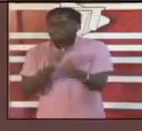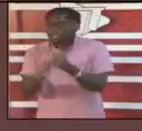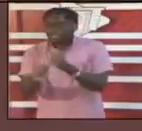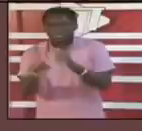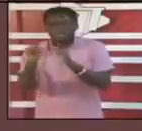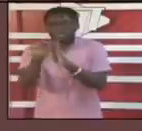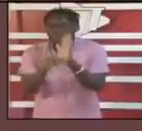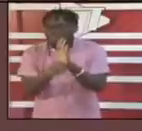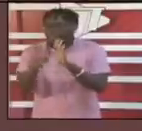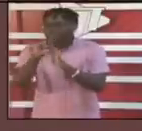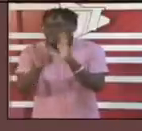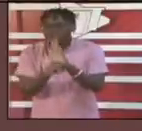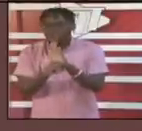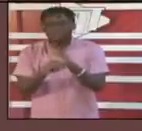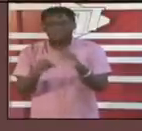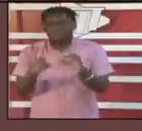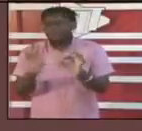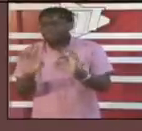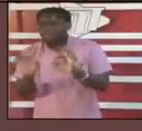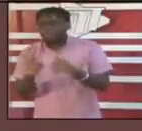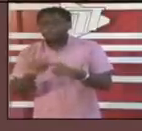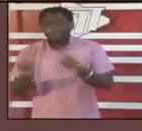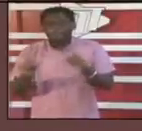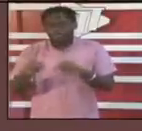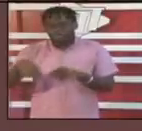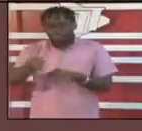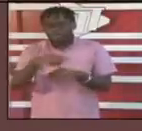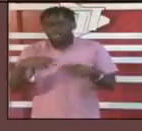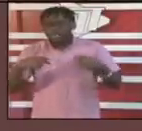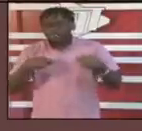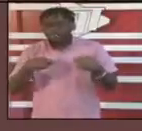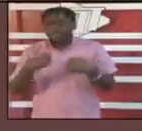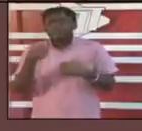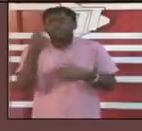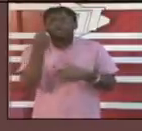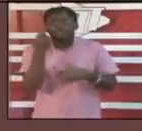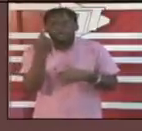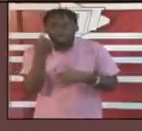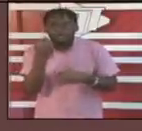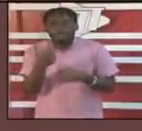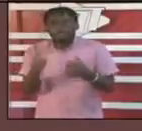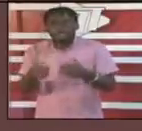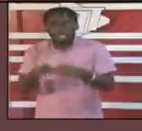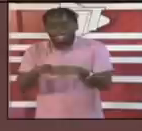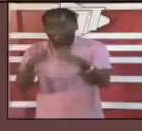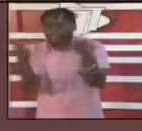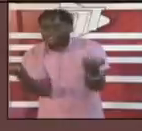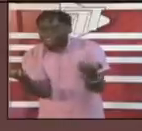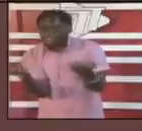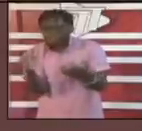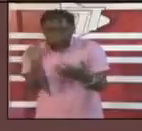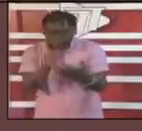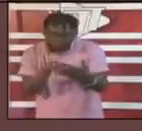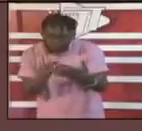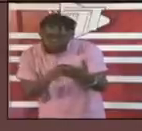your class, I am able to read plans, and today I am a contractor."